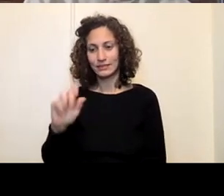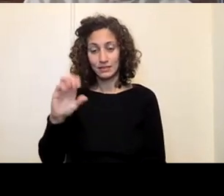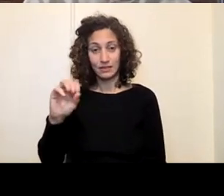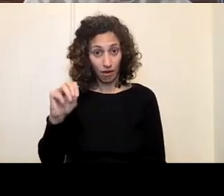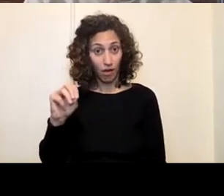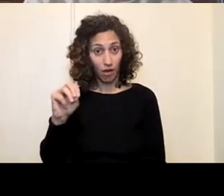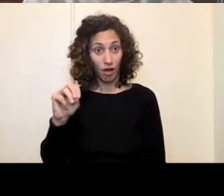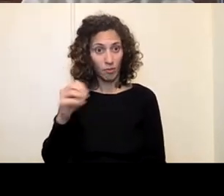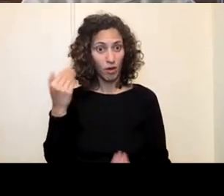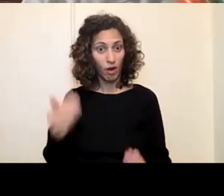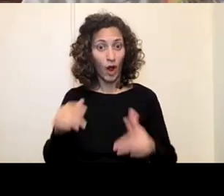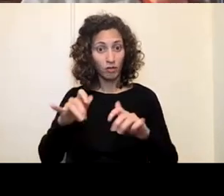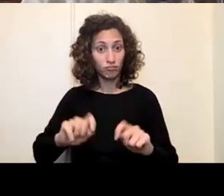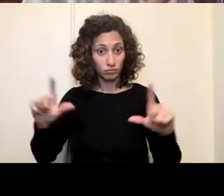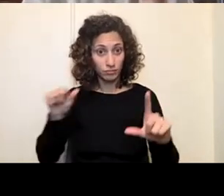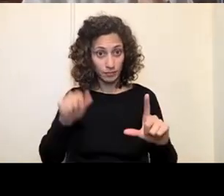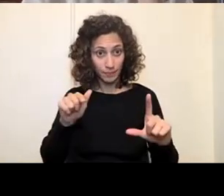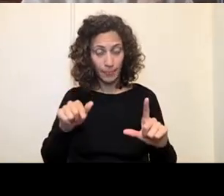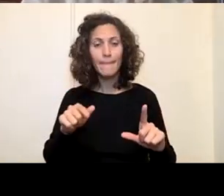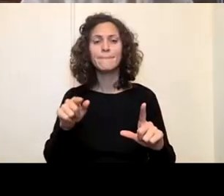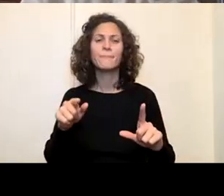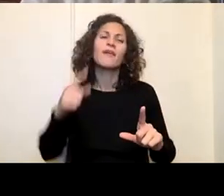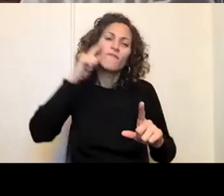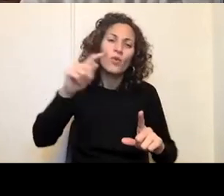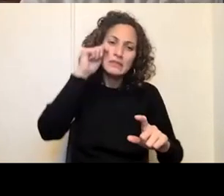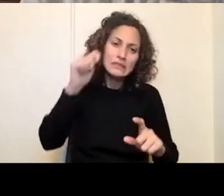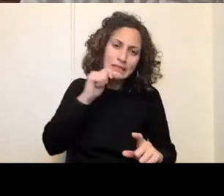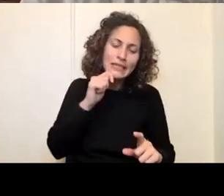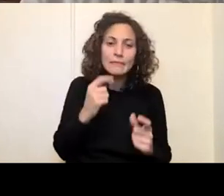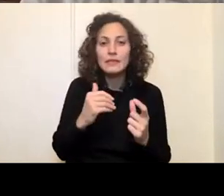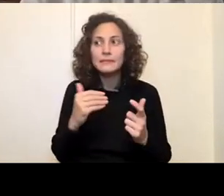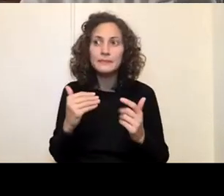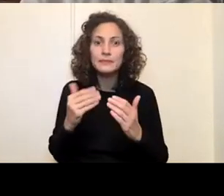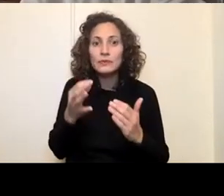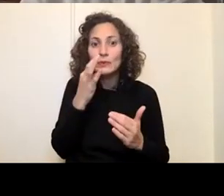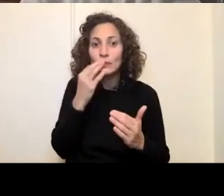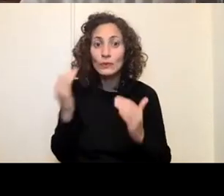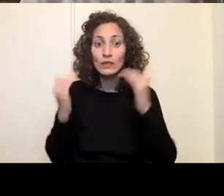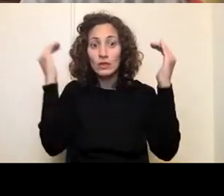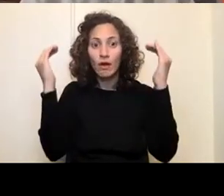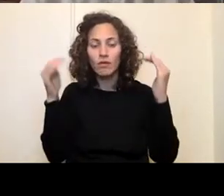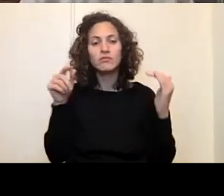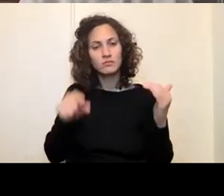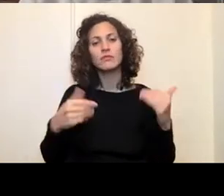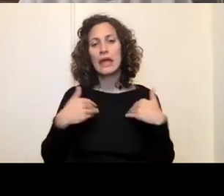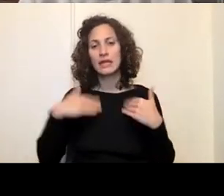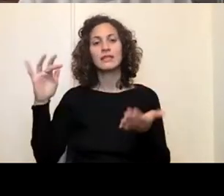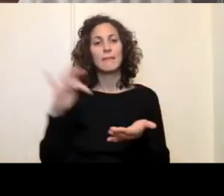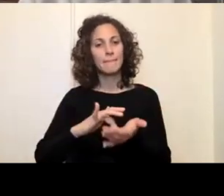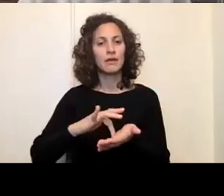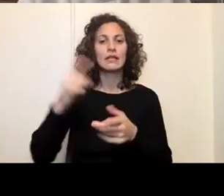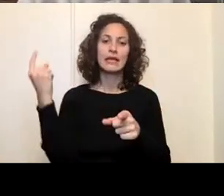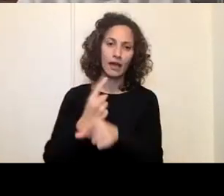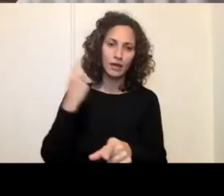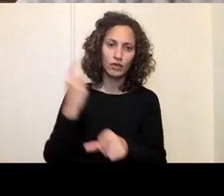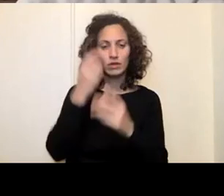SCARLETEEN.com. While the site is made for teens and emerging adults, it has medically accurate information and